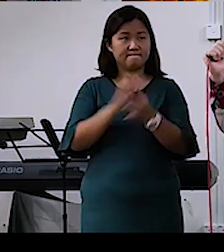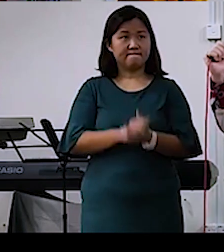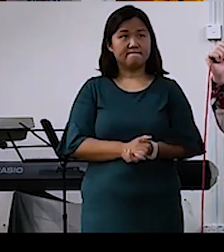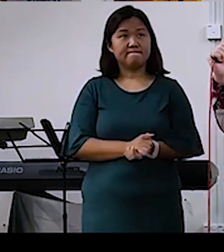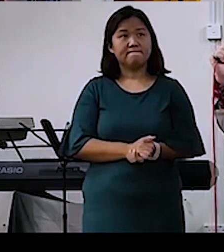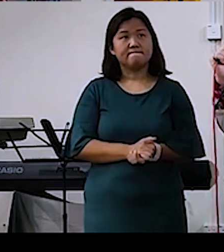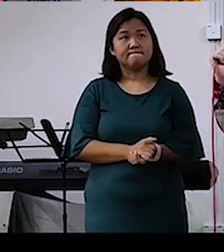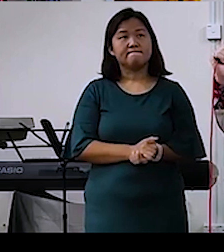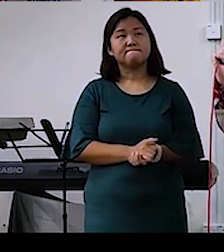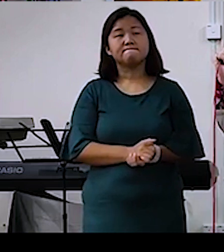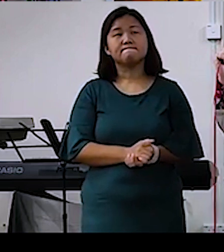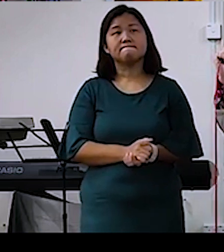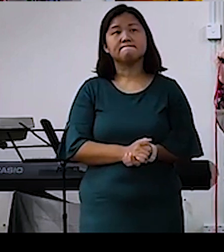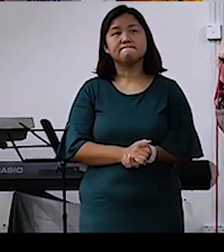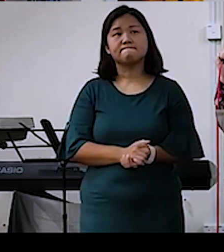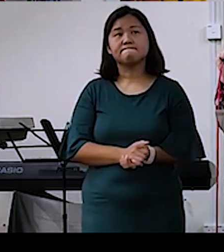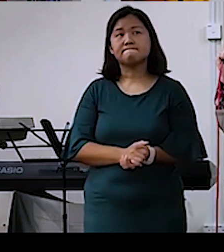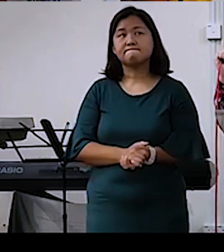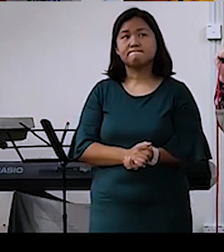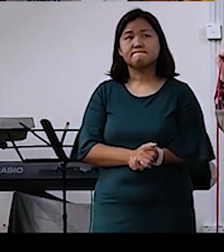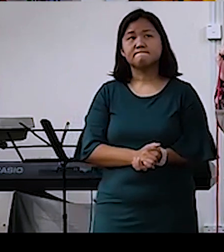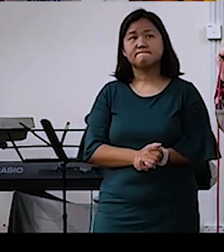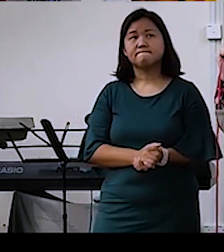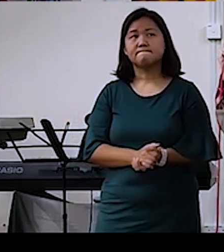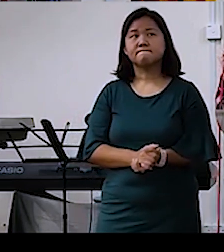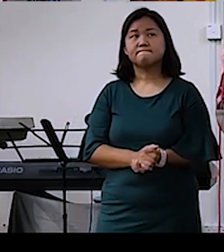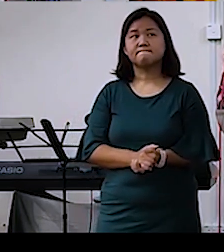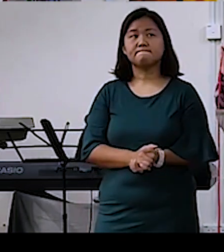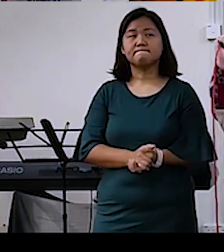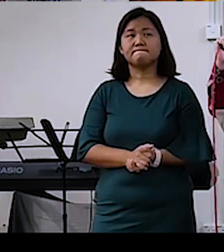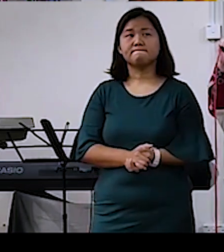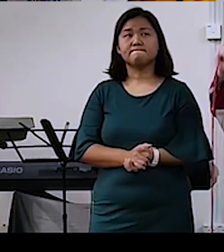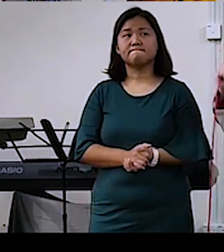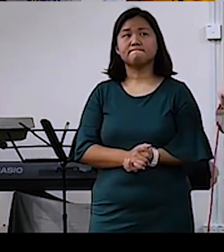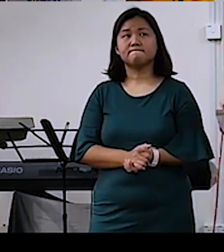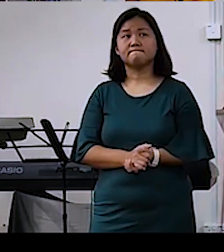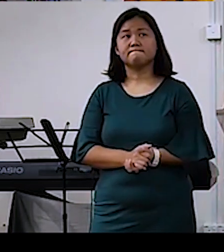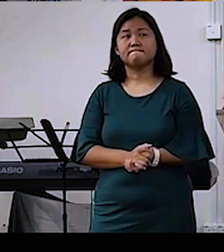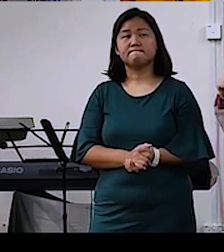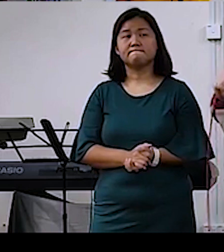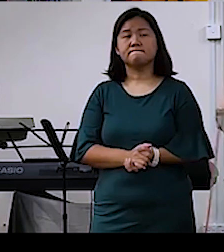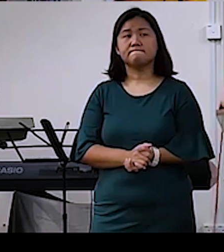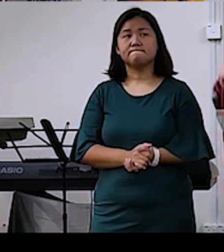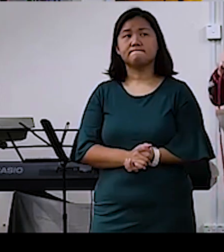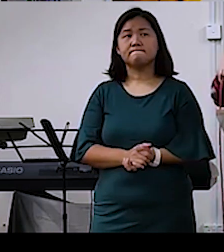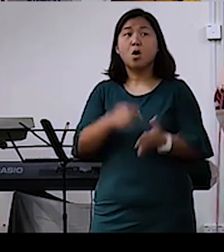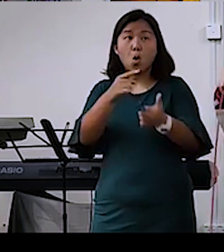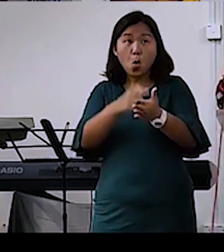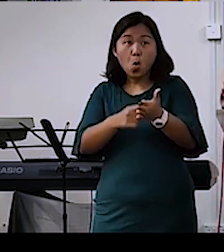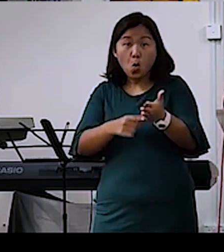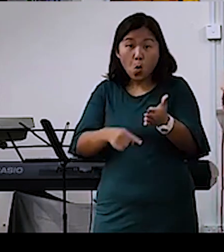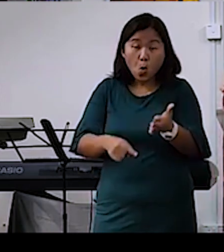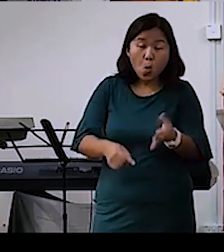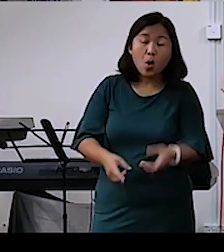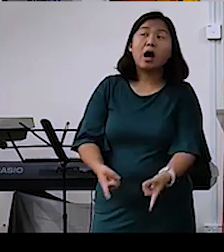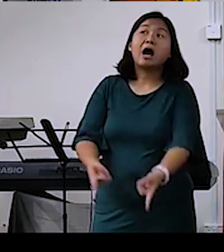same verse, the second part of verse 2. But by manifestation means what's coming out, the